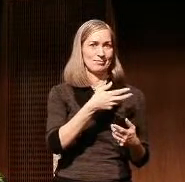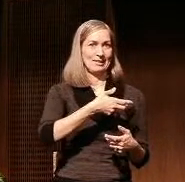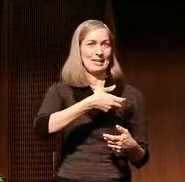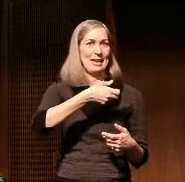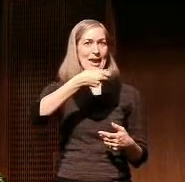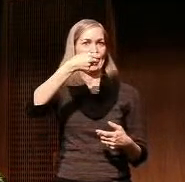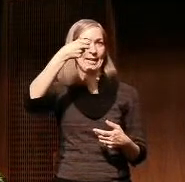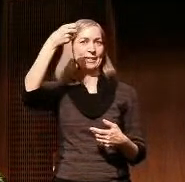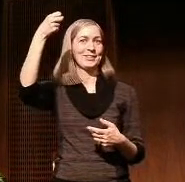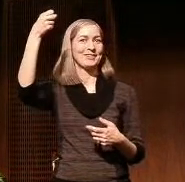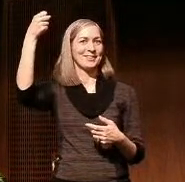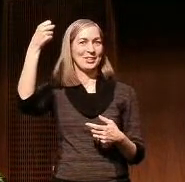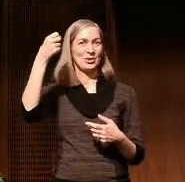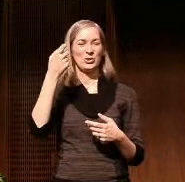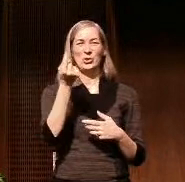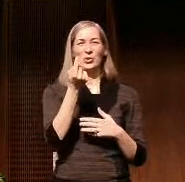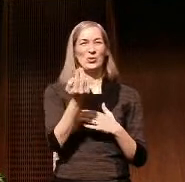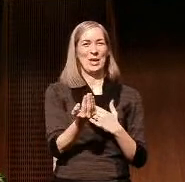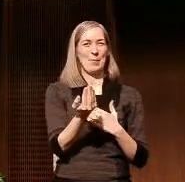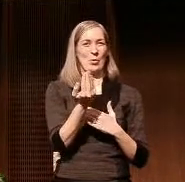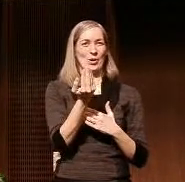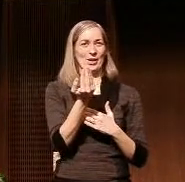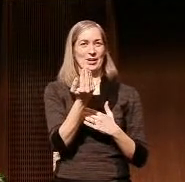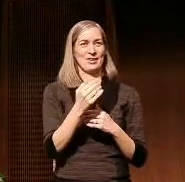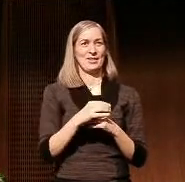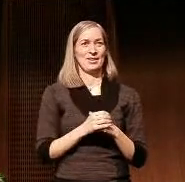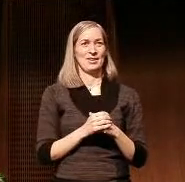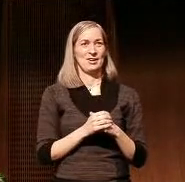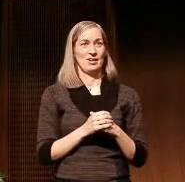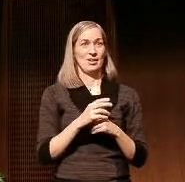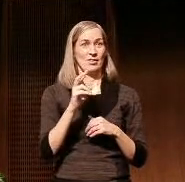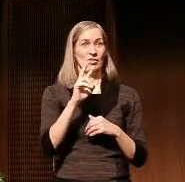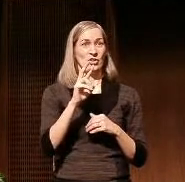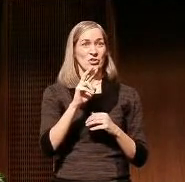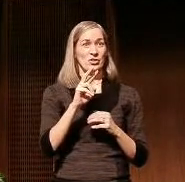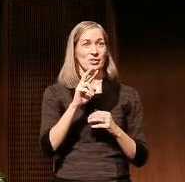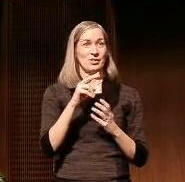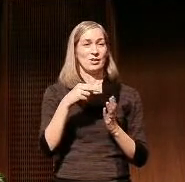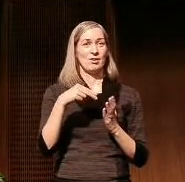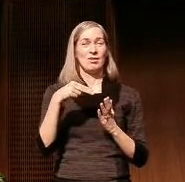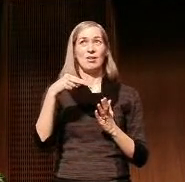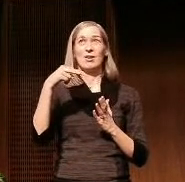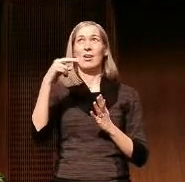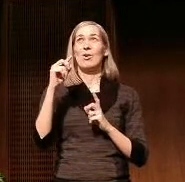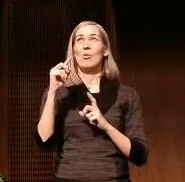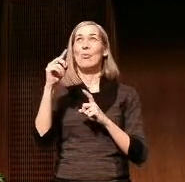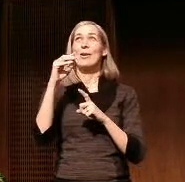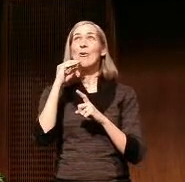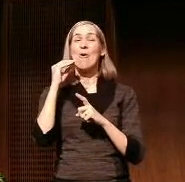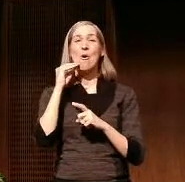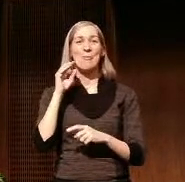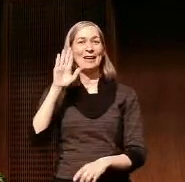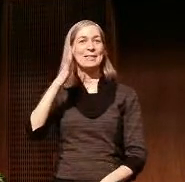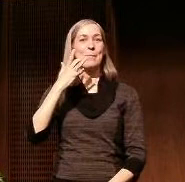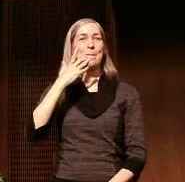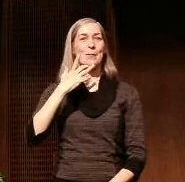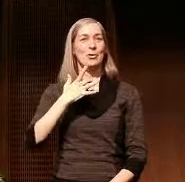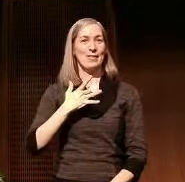It was a Tuesday morning, and Virgil went home on his birthday to